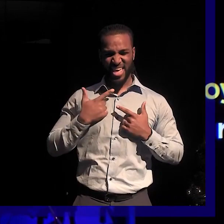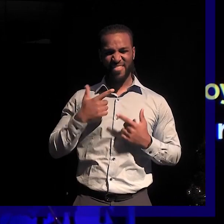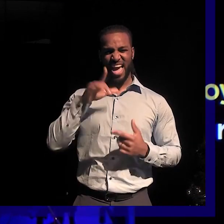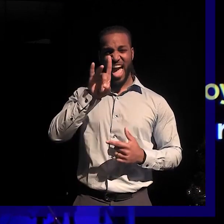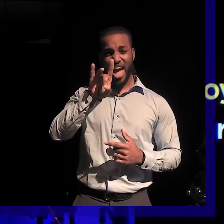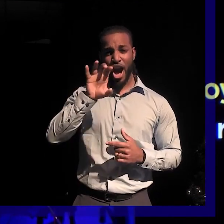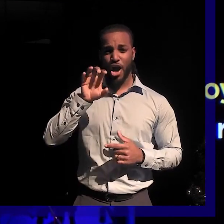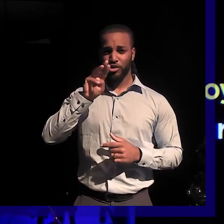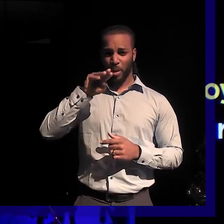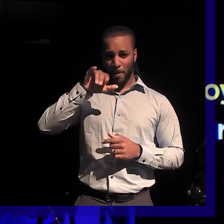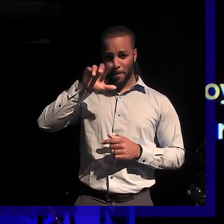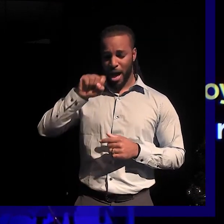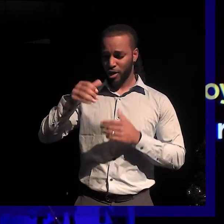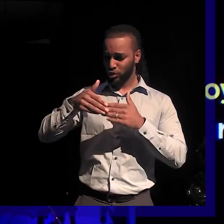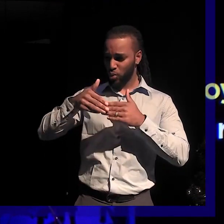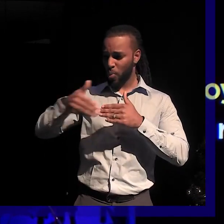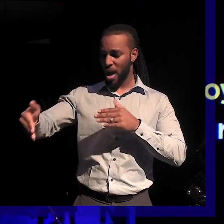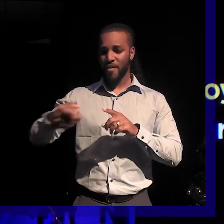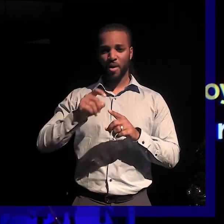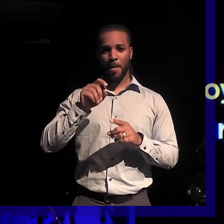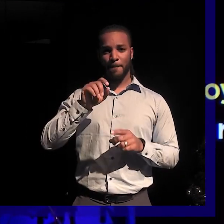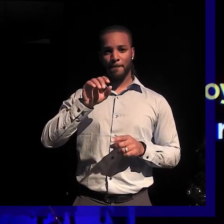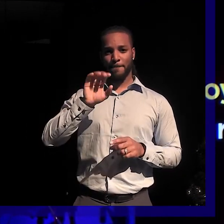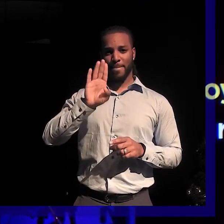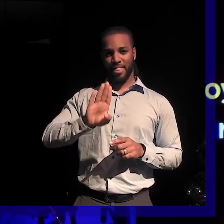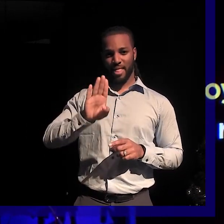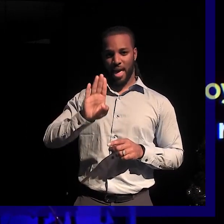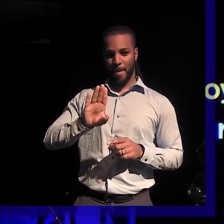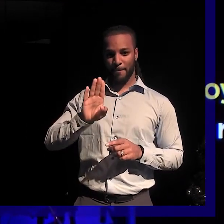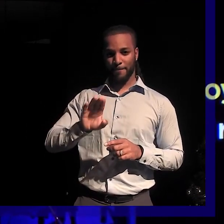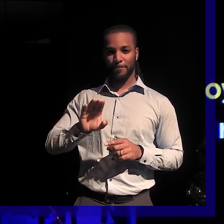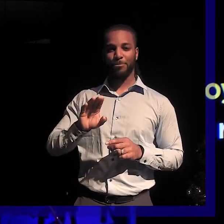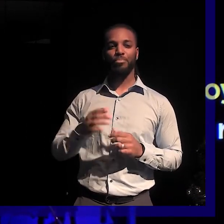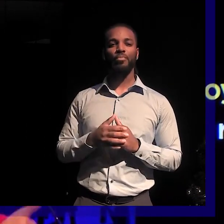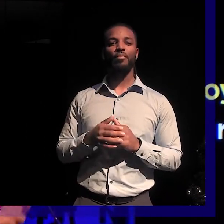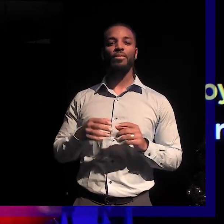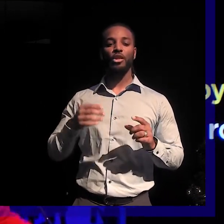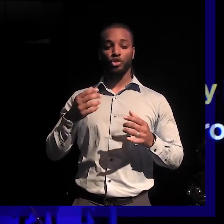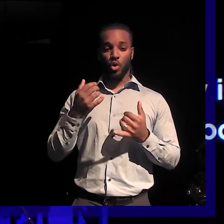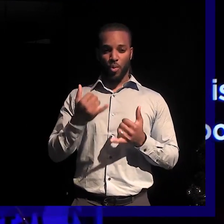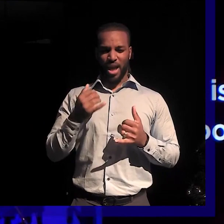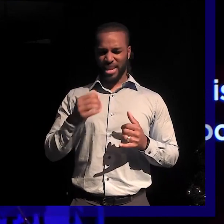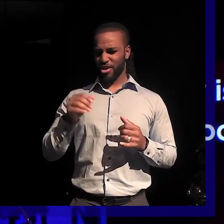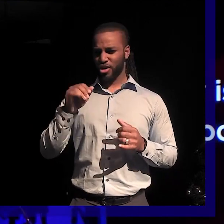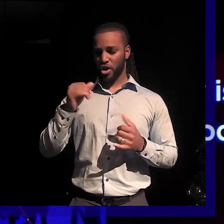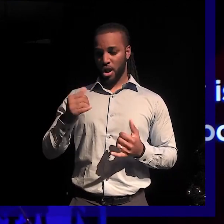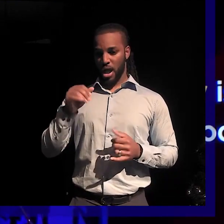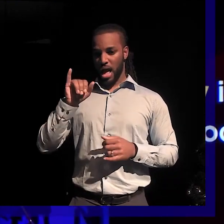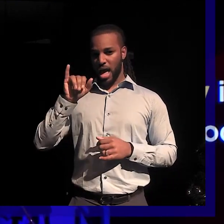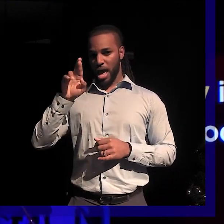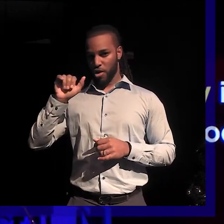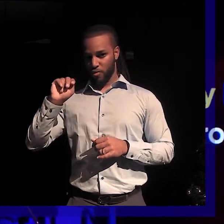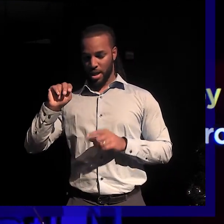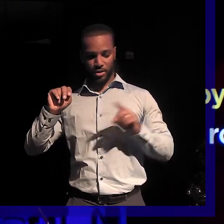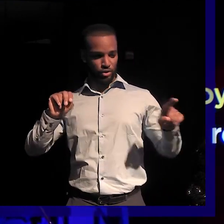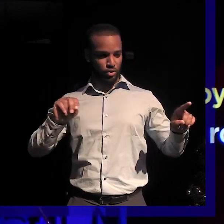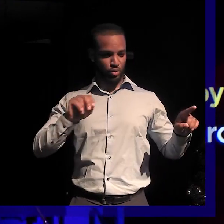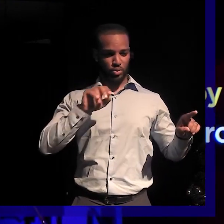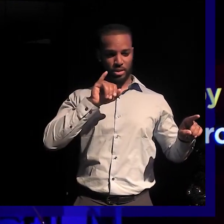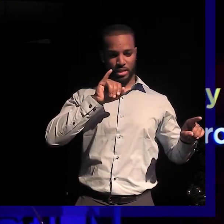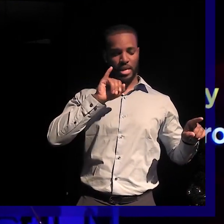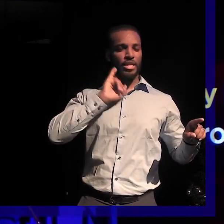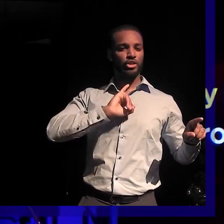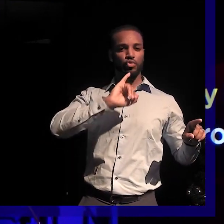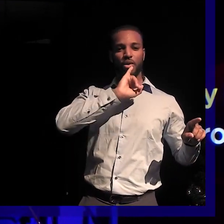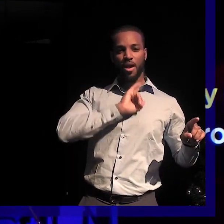miles away from Bethlehem. From Persia to Palestine, or current Iran to current Israel, it takes over